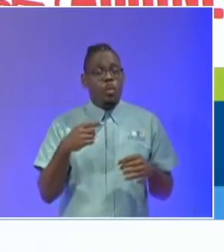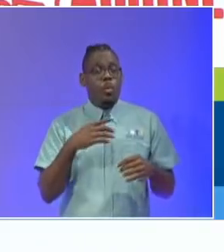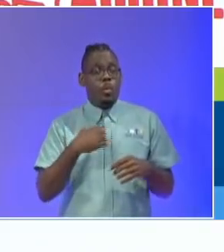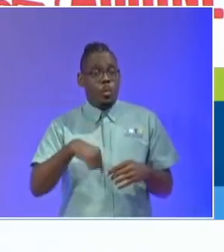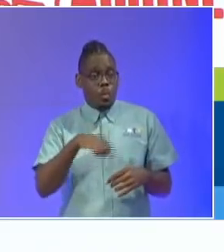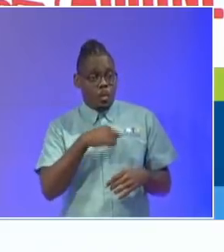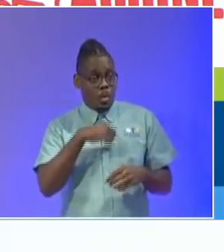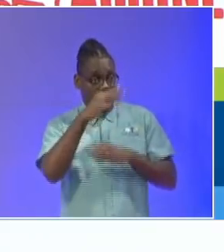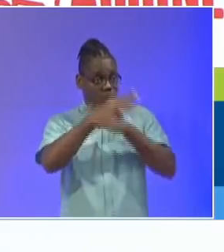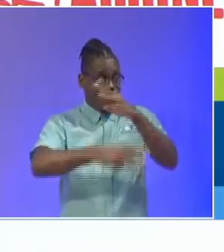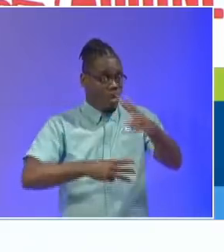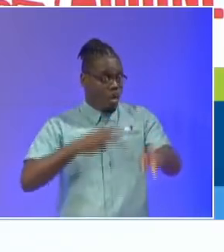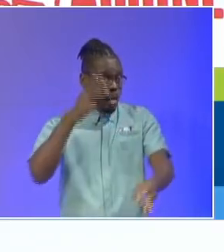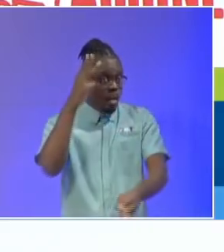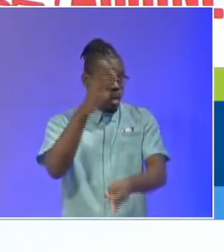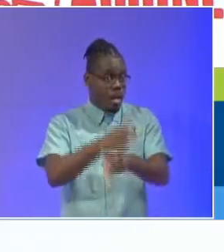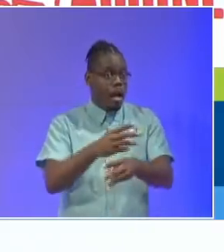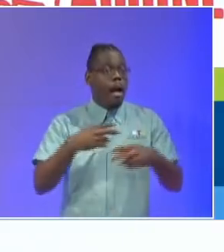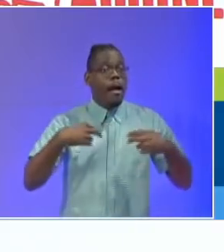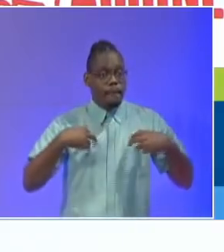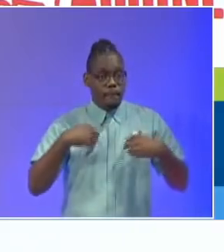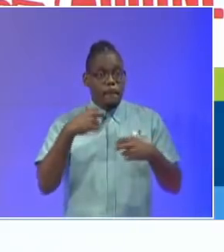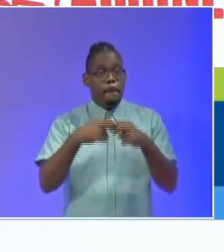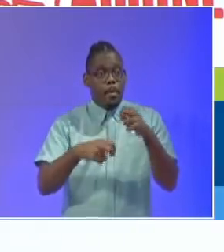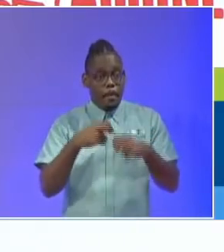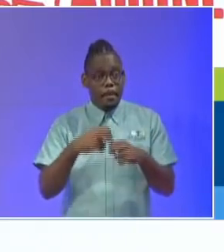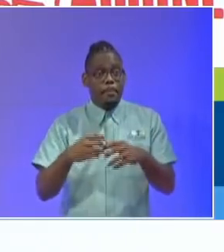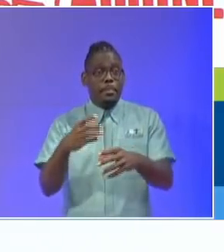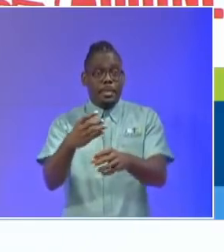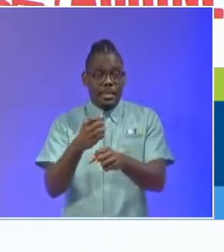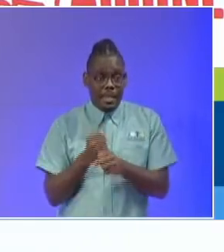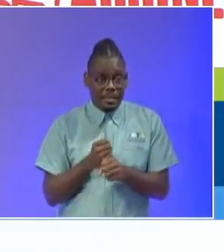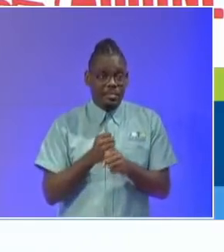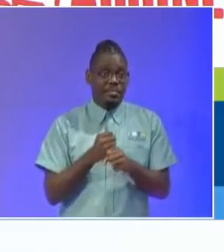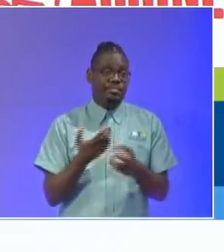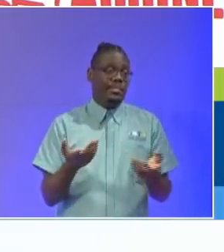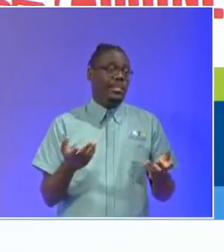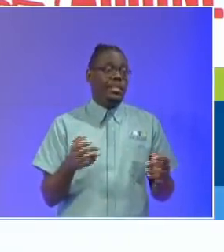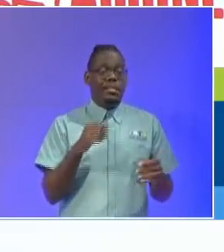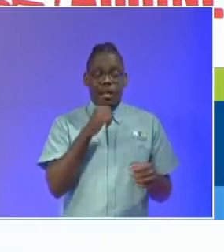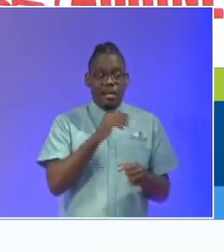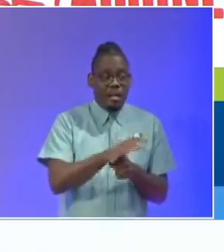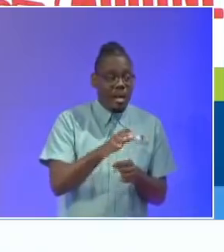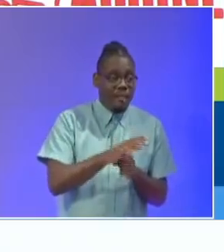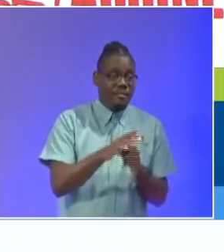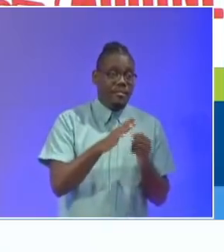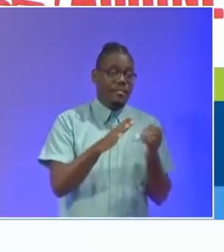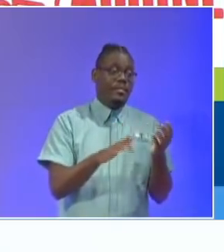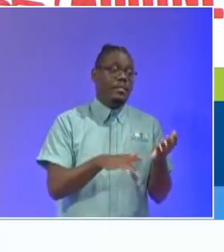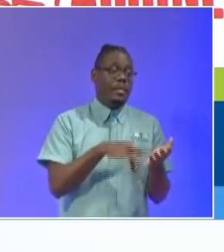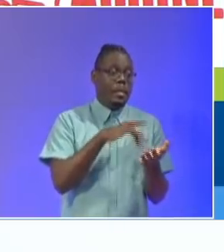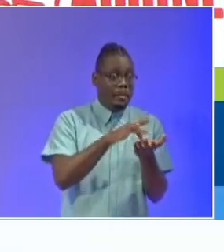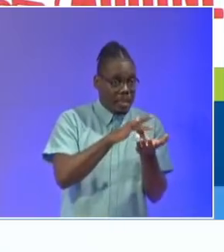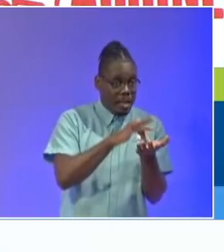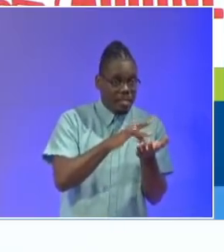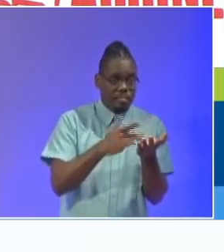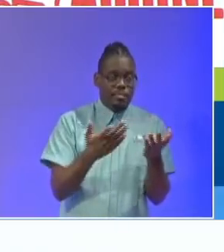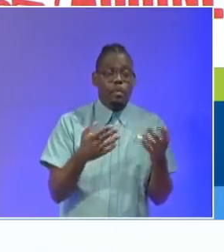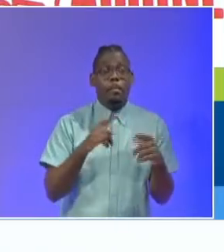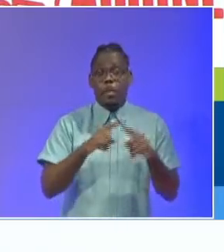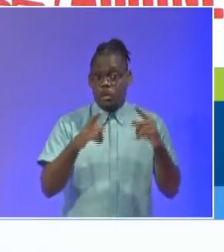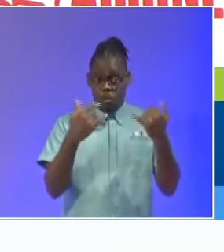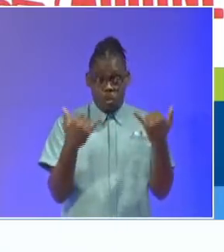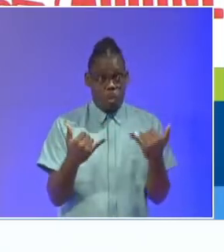issues. And it's not unique to computer chips to make cars. It's not